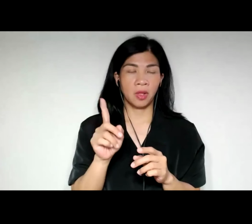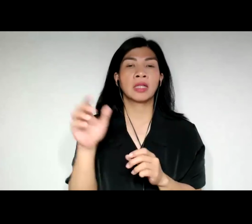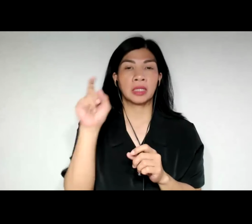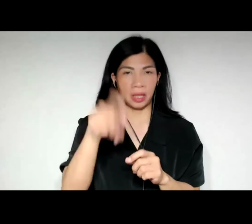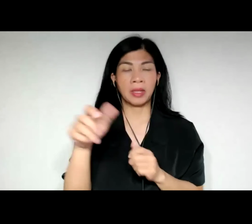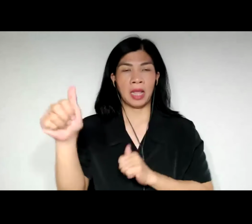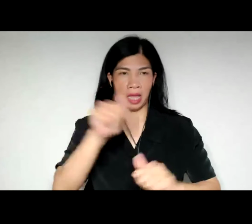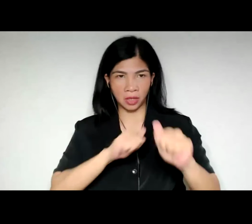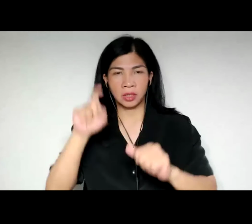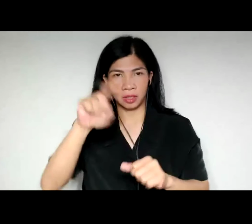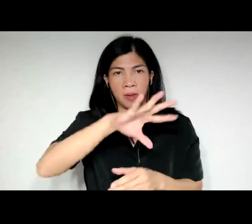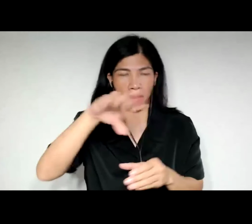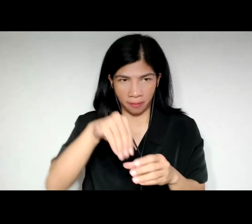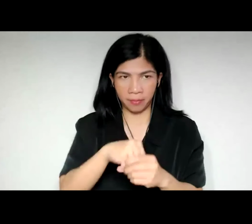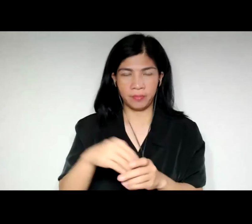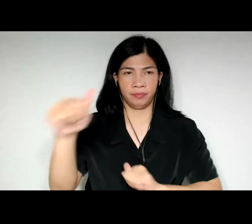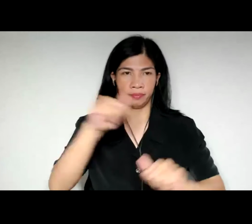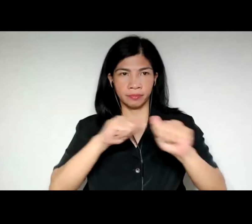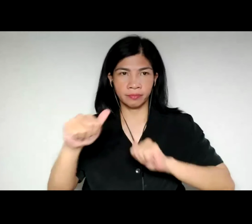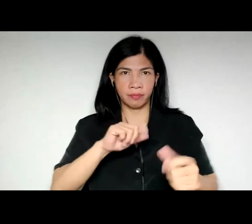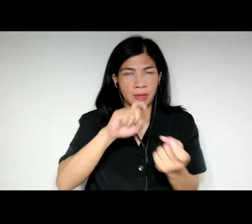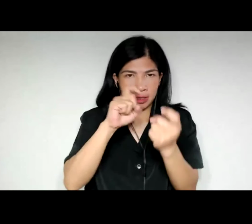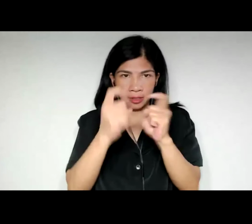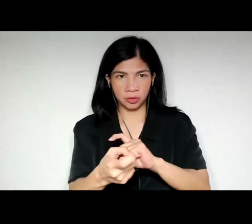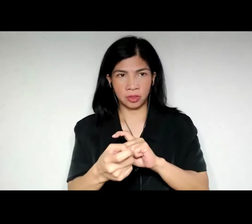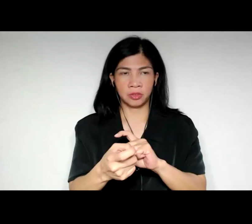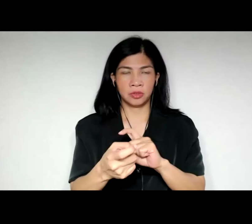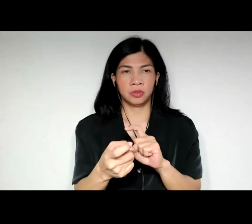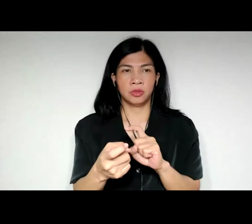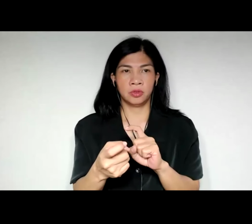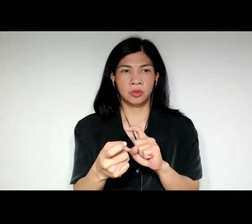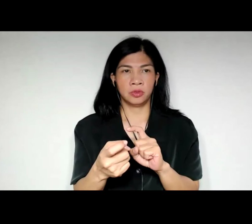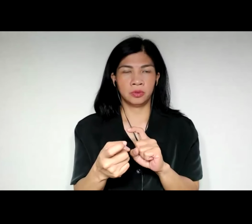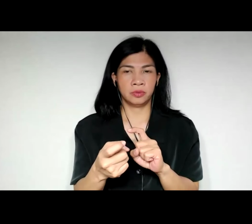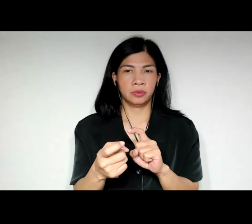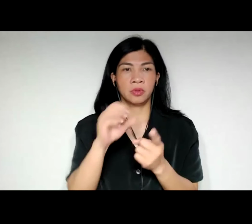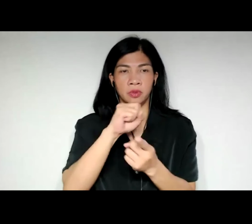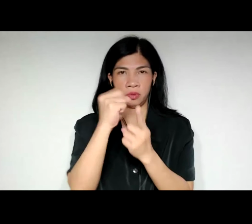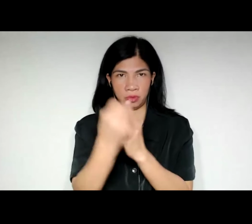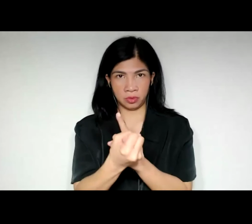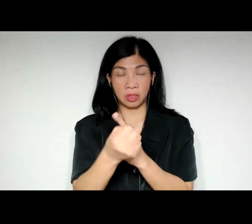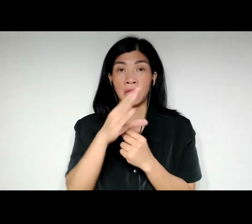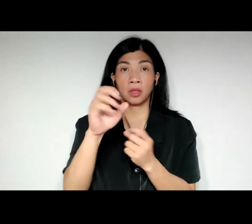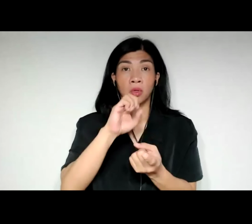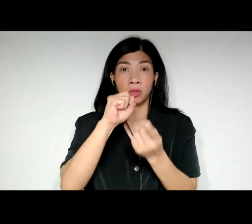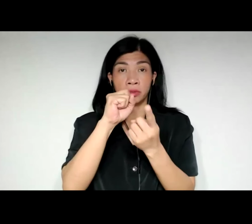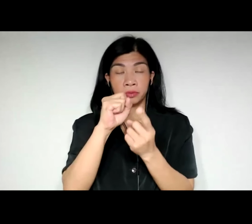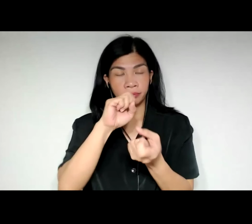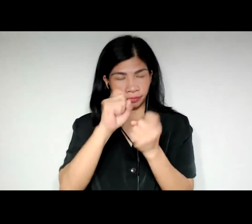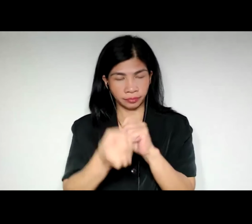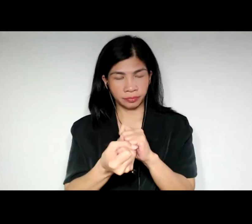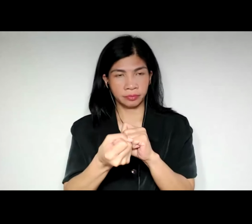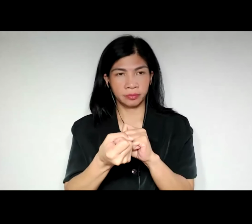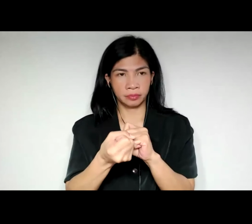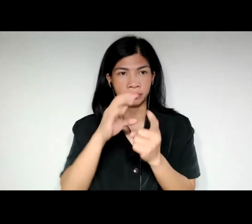Be part of the creative action that will change the conditions. And to change the conditions, I always tell my